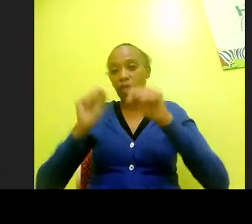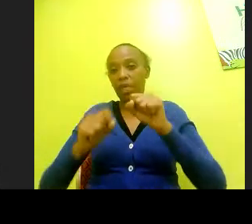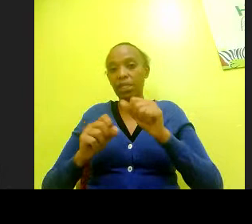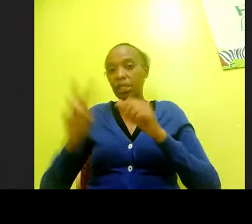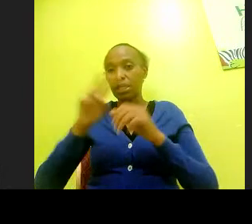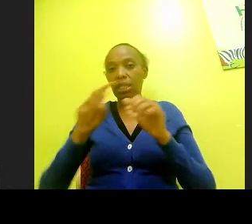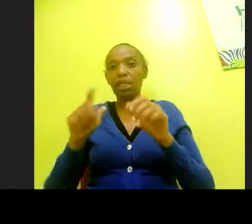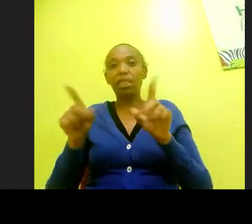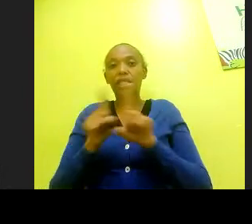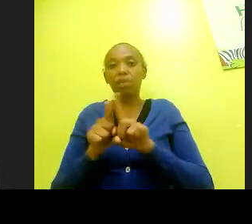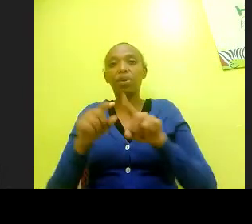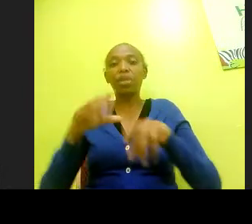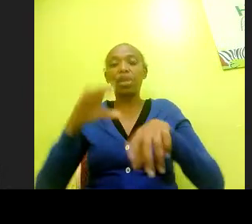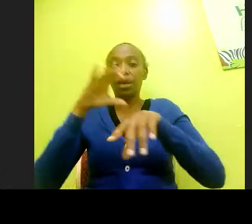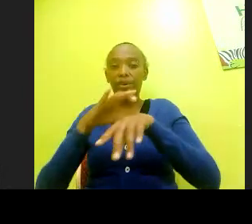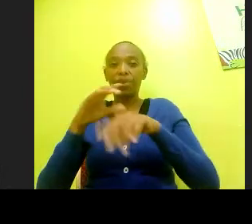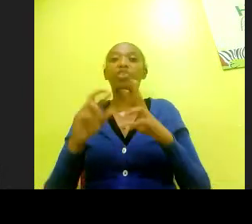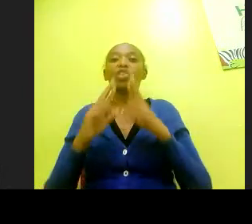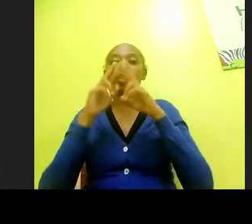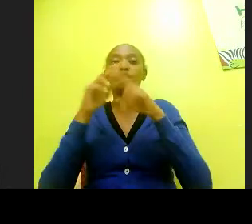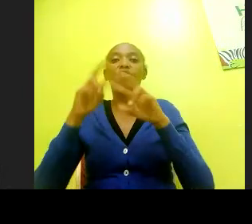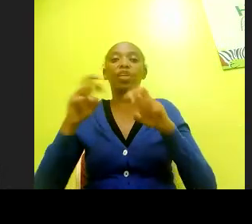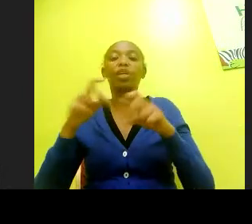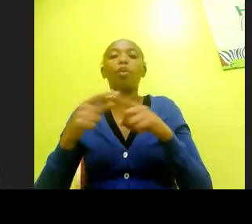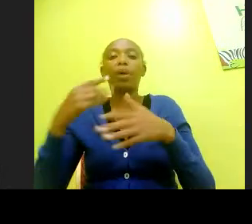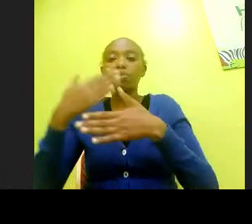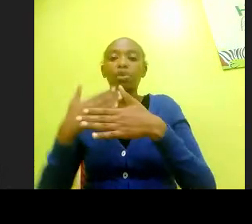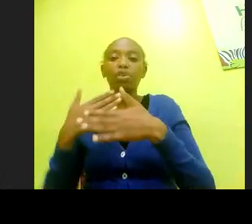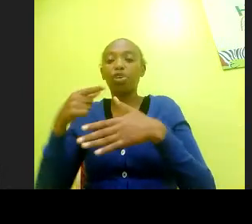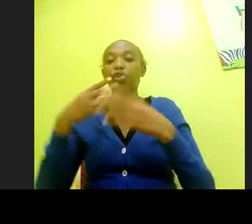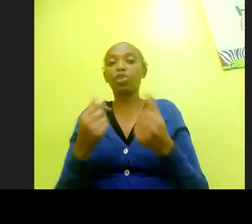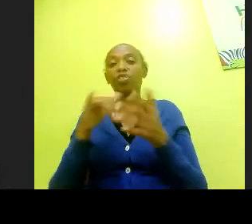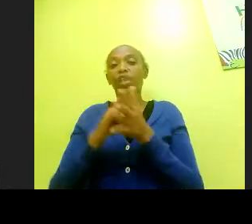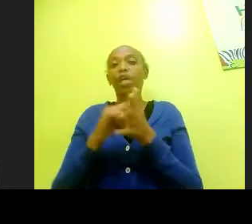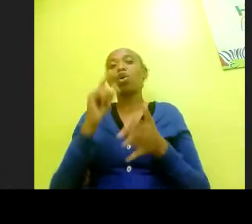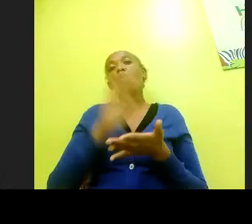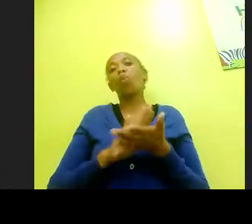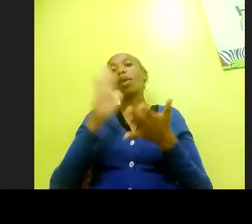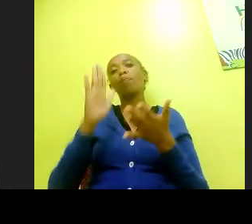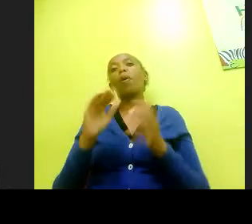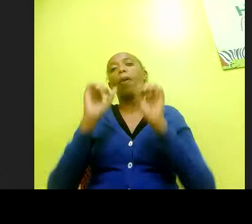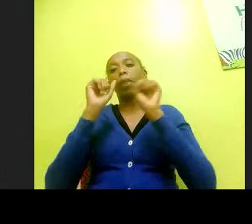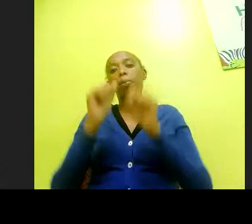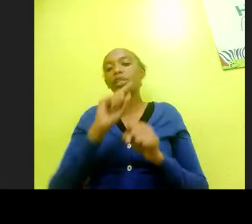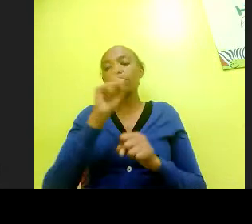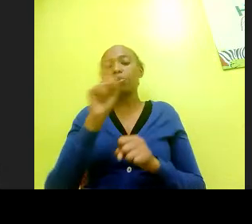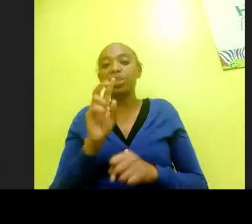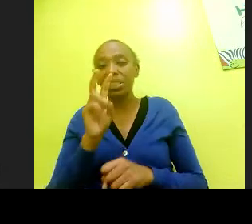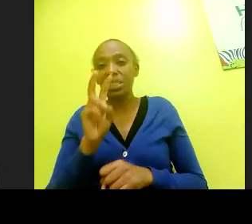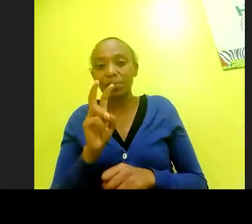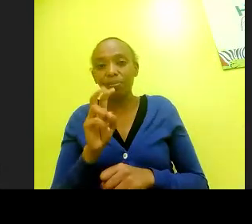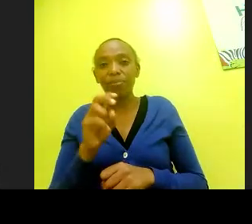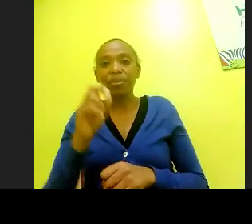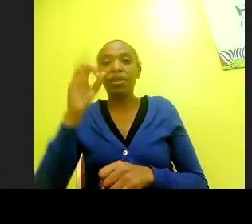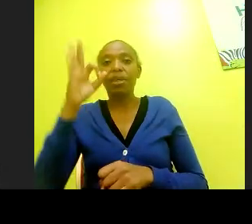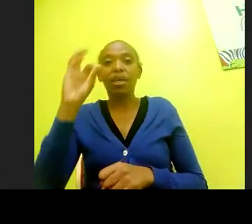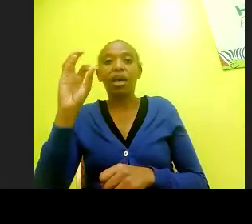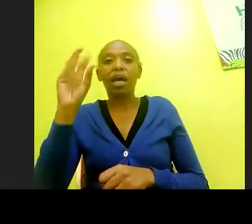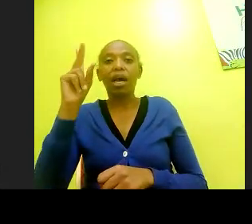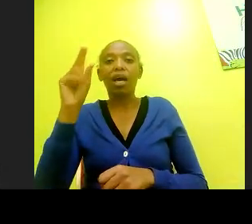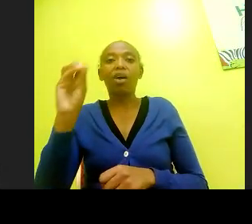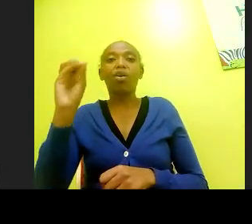findings of the research. But before you address that, just one more question. I can see Kofi's hand is up. But